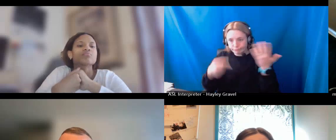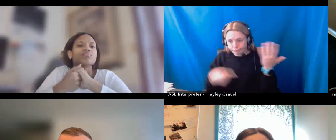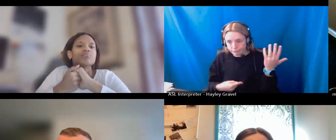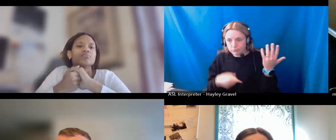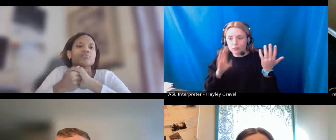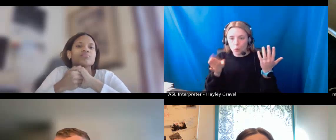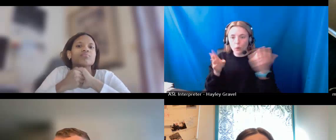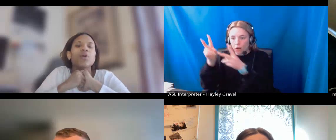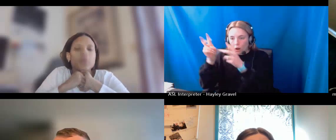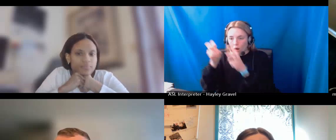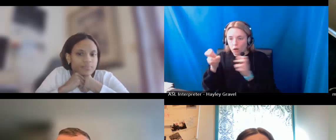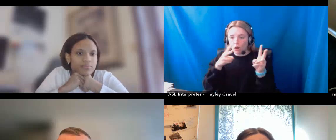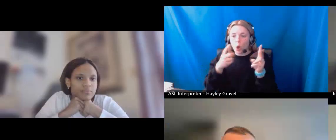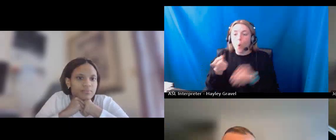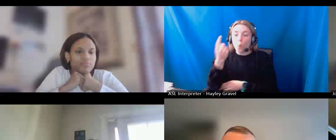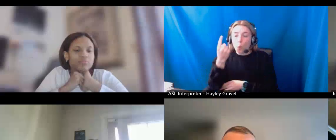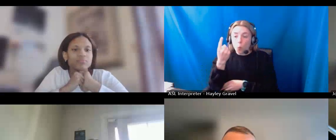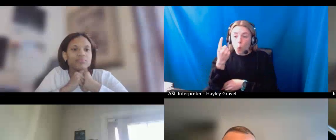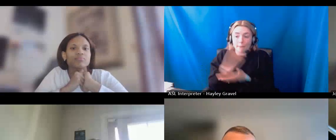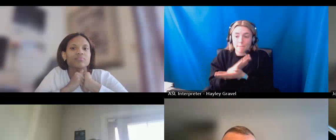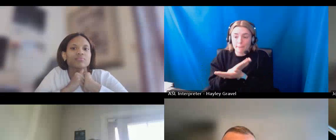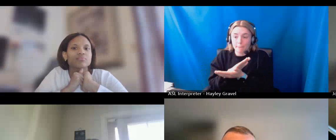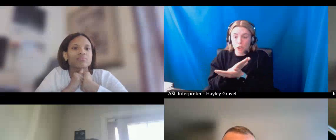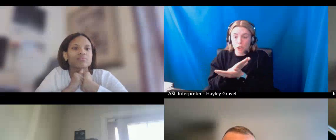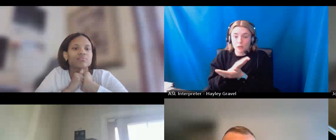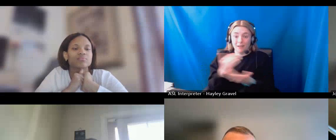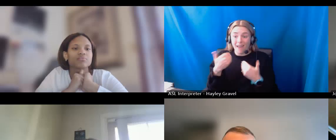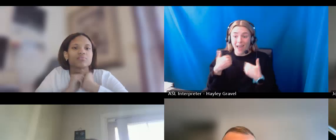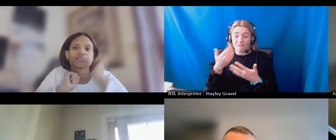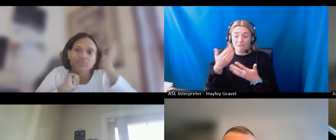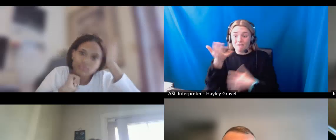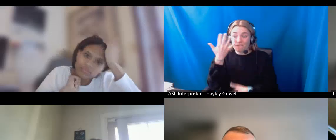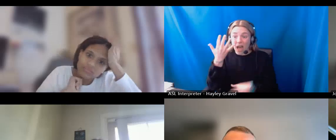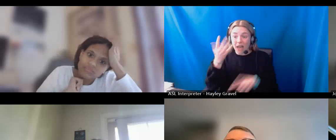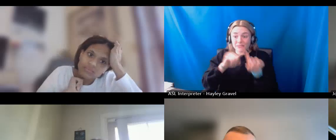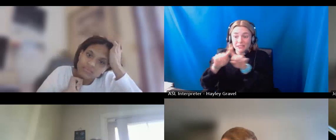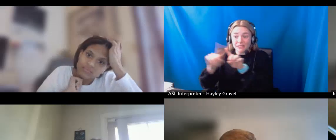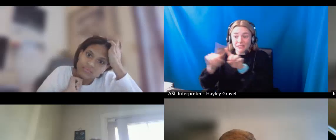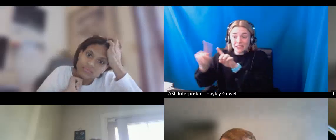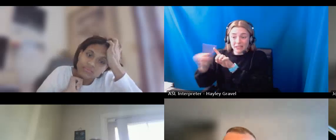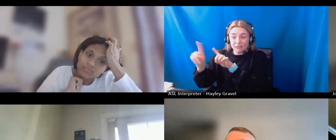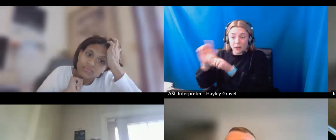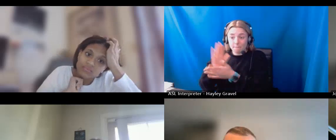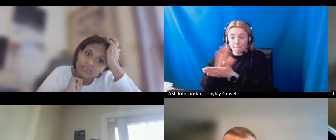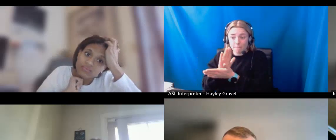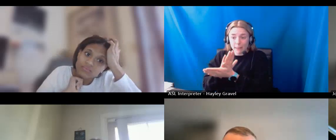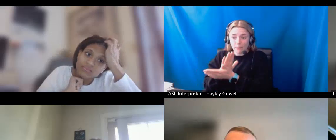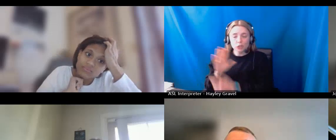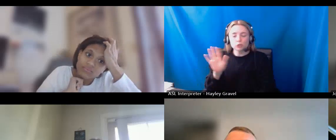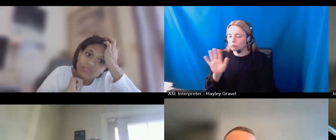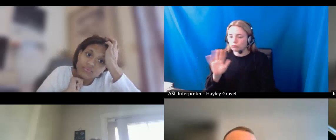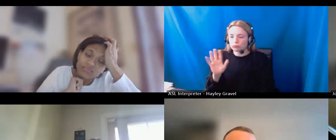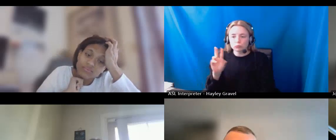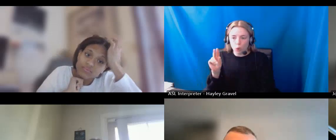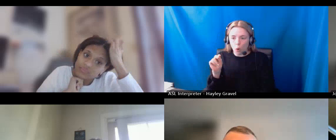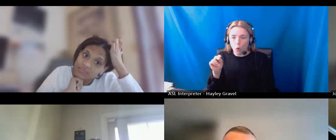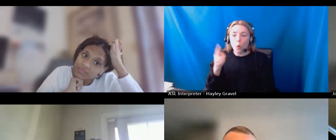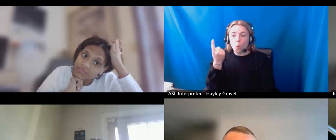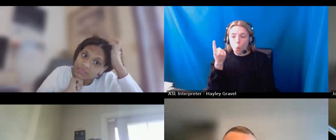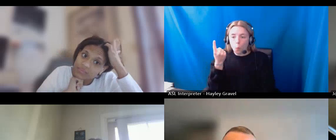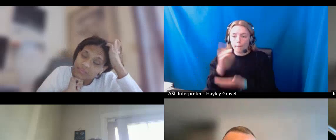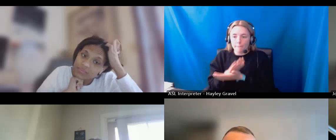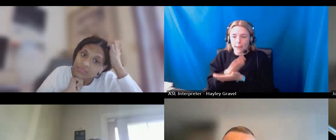So for the 3,000 word count, is that after everything is done, or is that specifically just the argument? That's